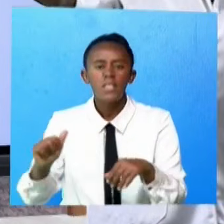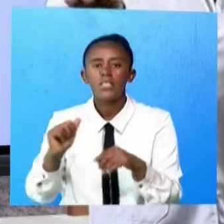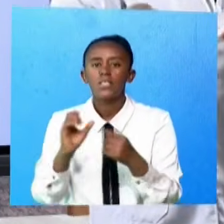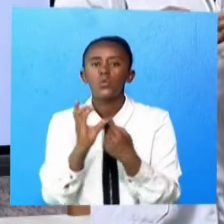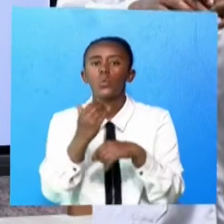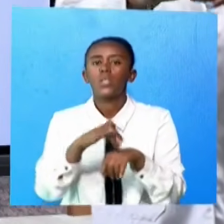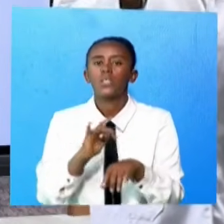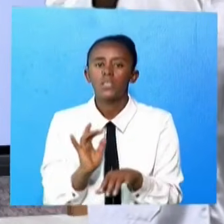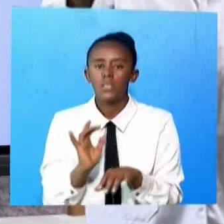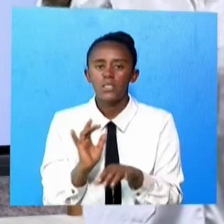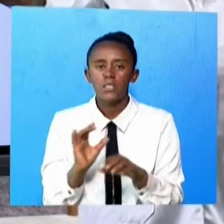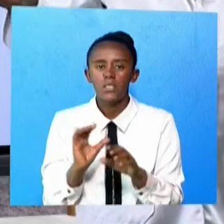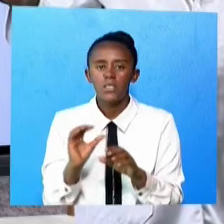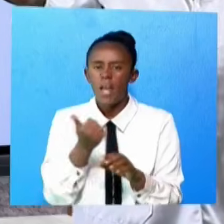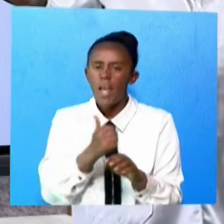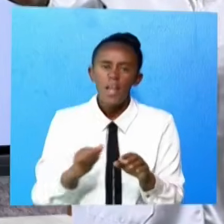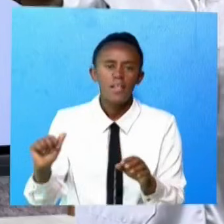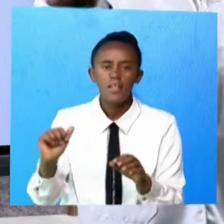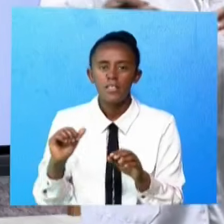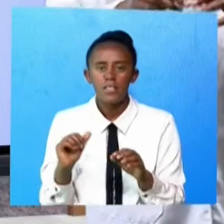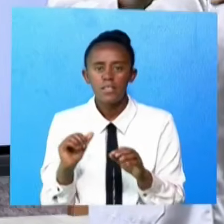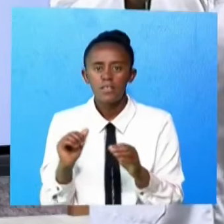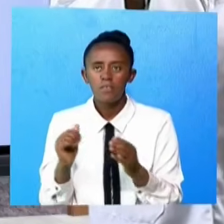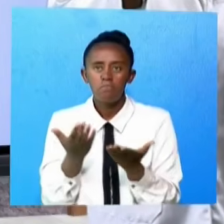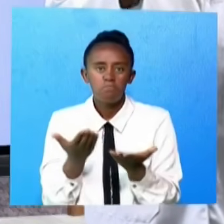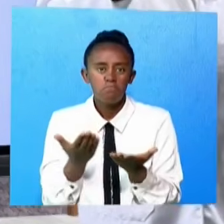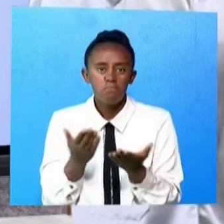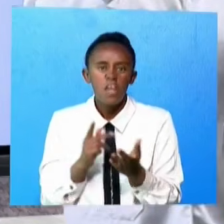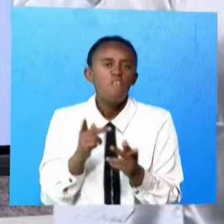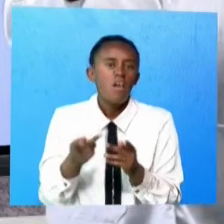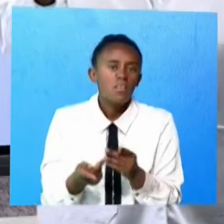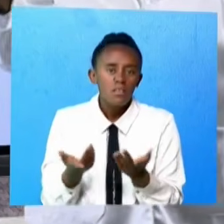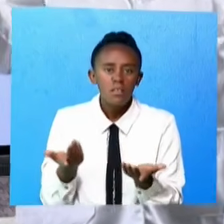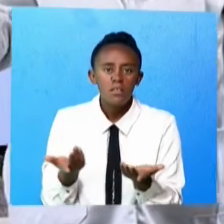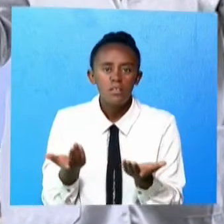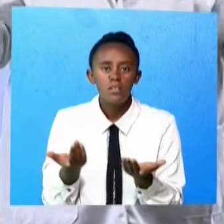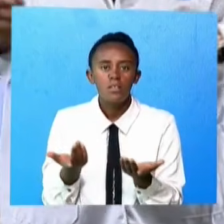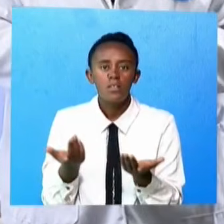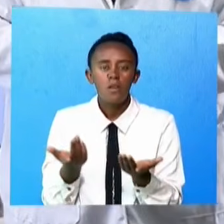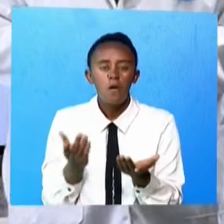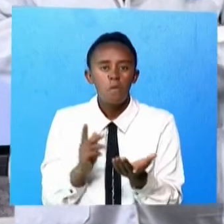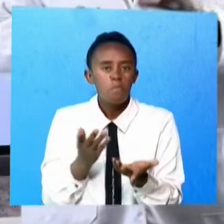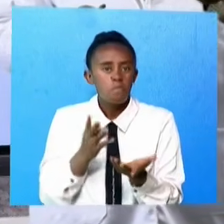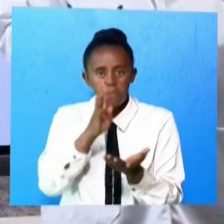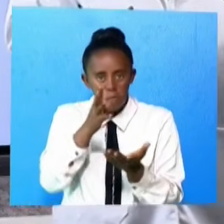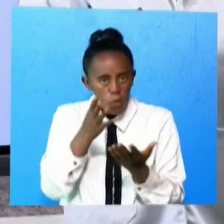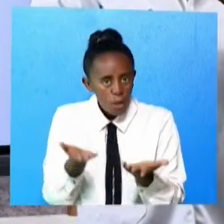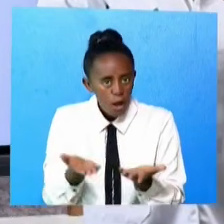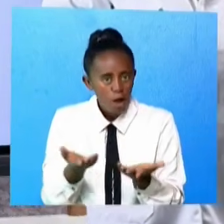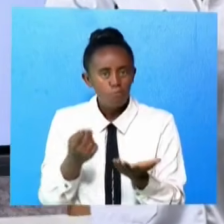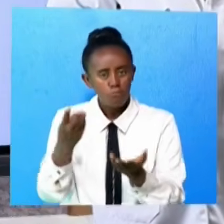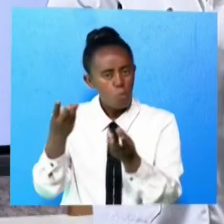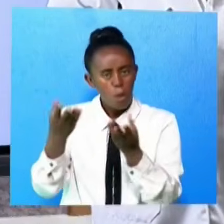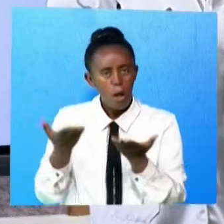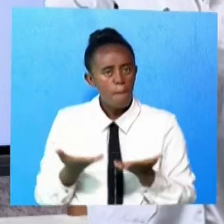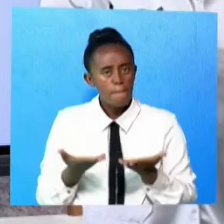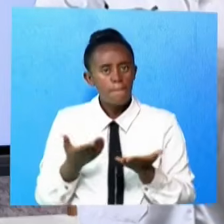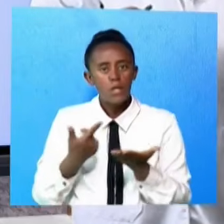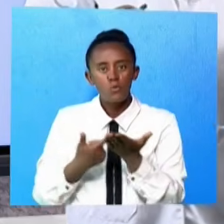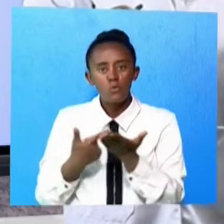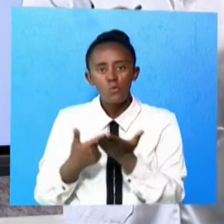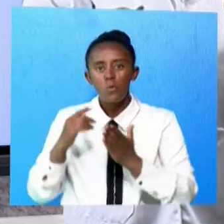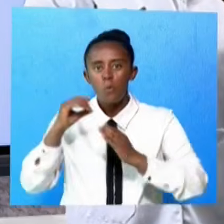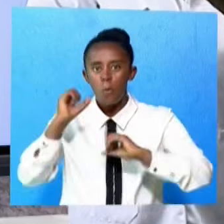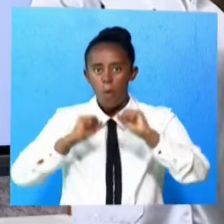situation, any kind of events, any kind of just phenomenon, you are welcome to compare two people